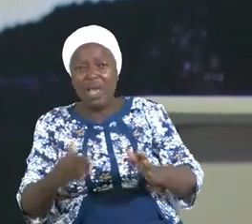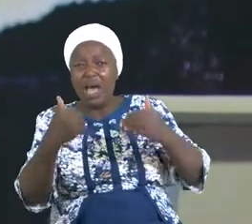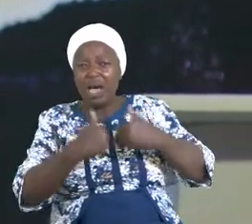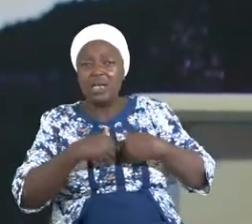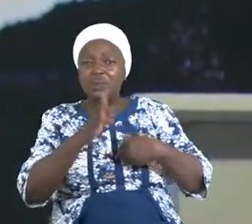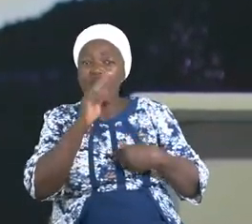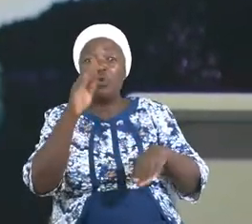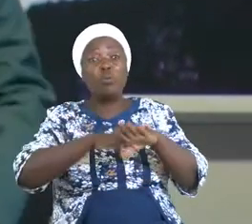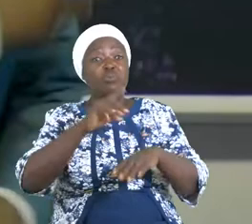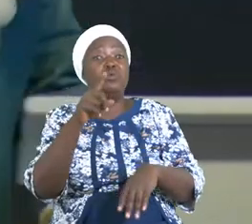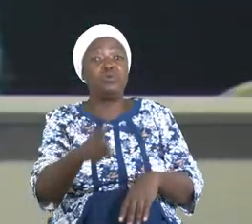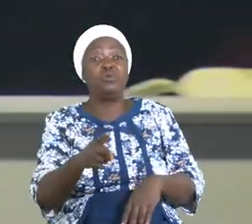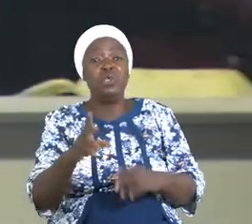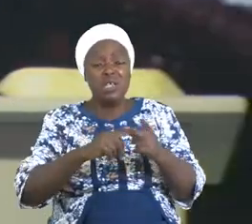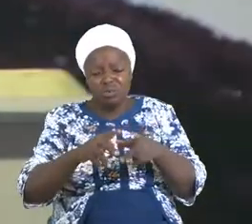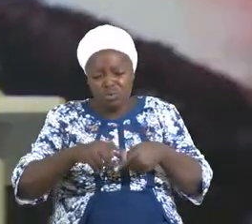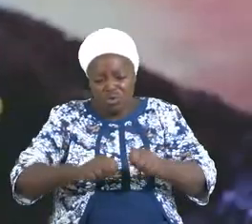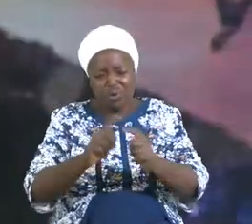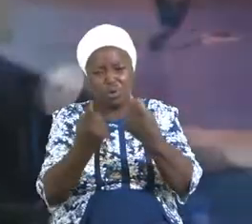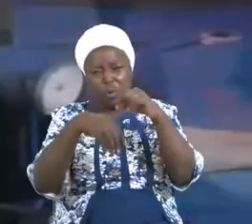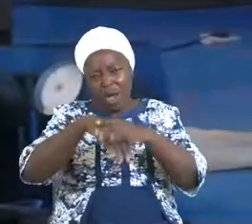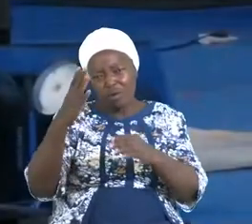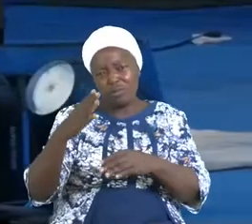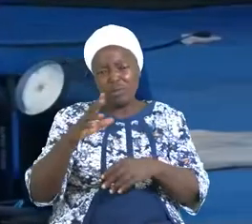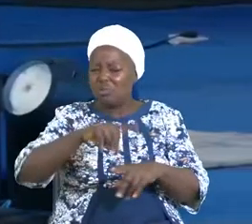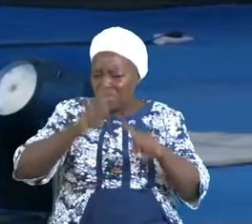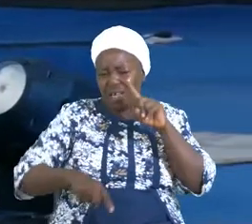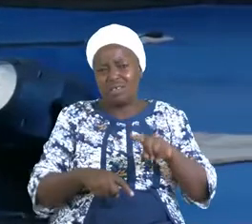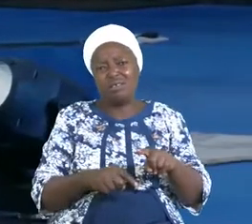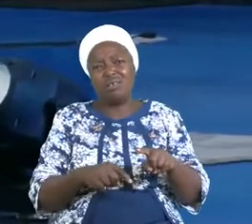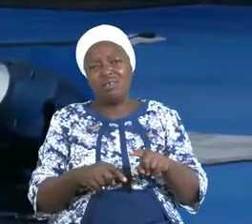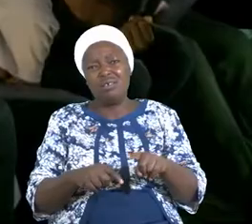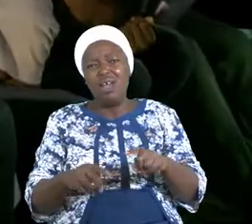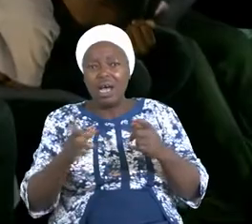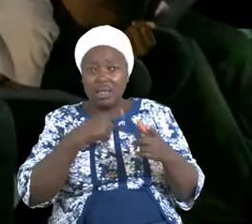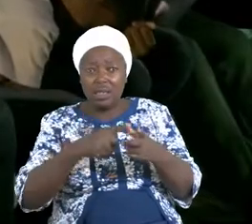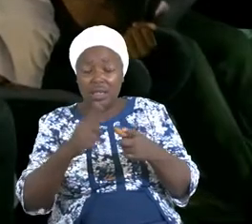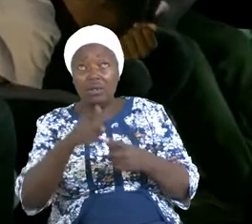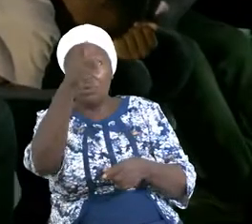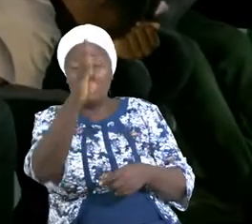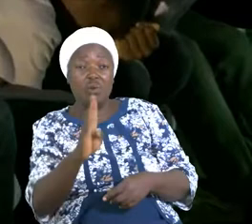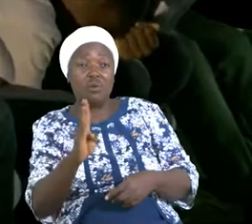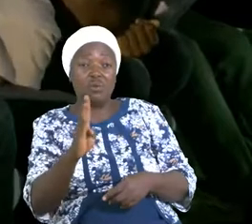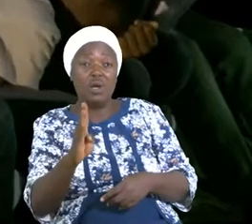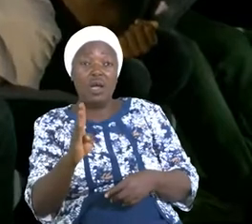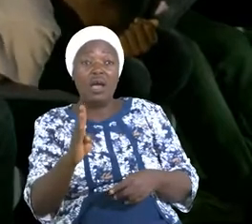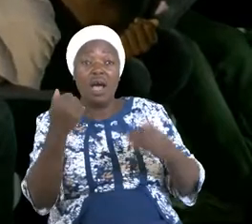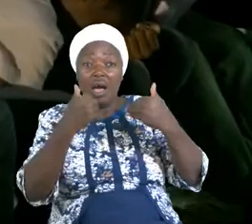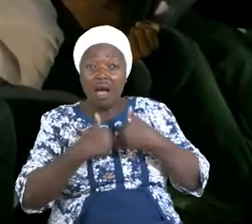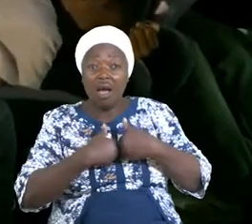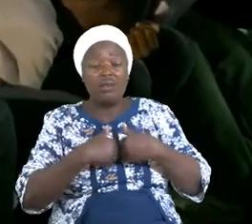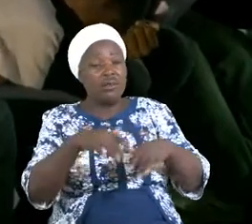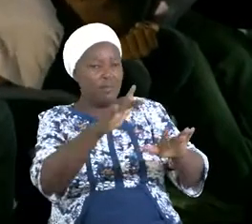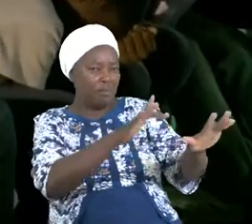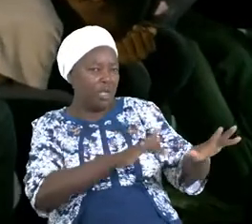you. You tried to come out, you couldn't come out, and then God has mercy on